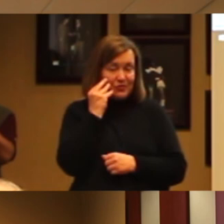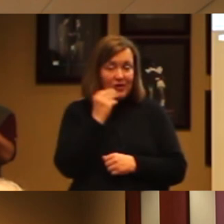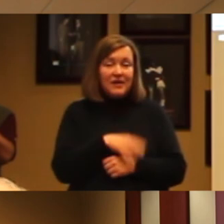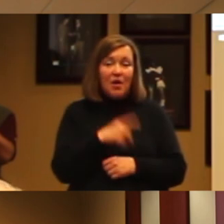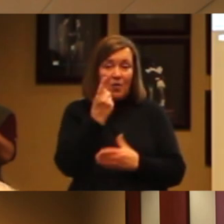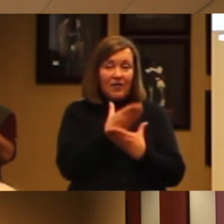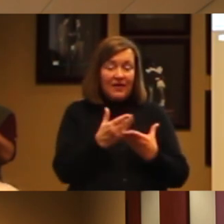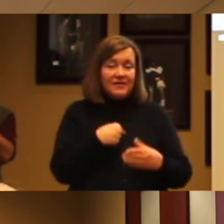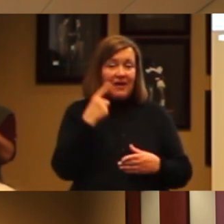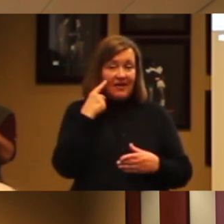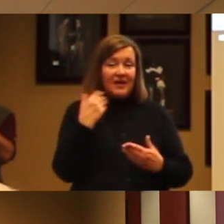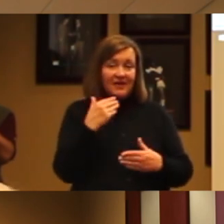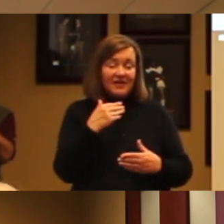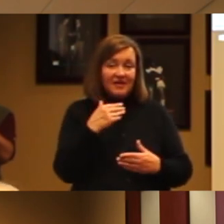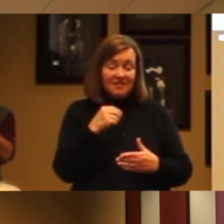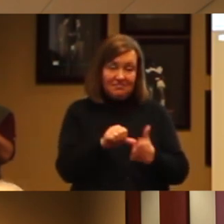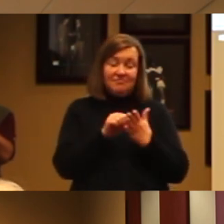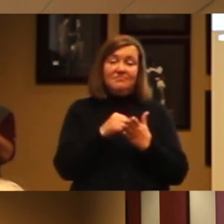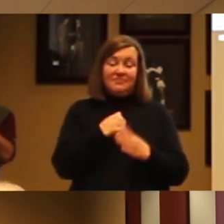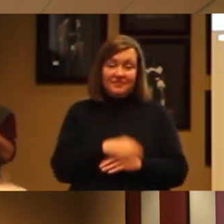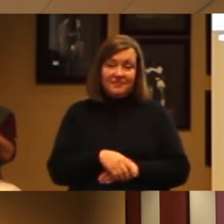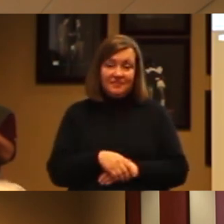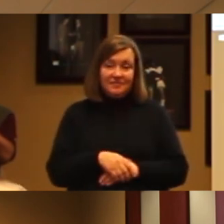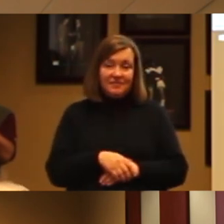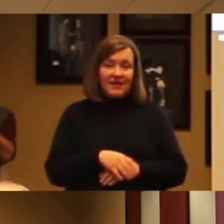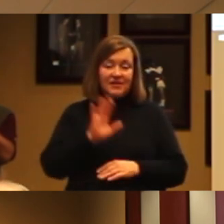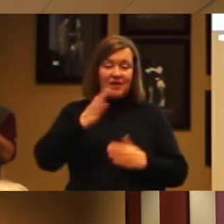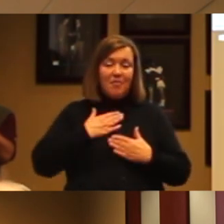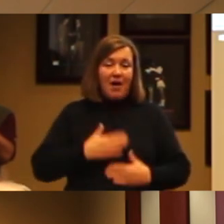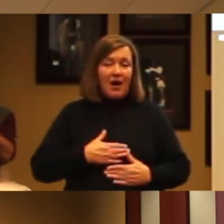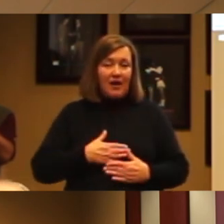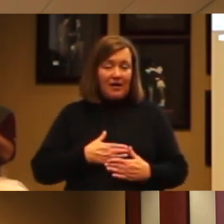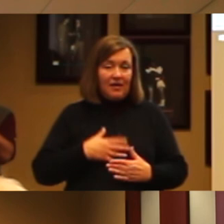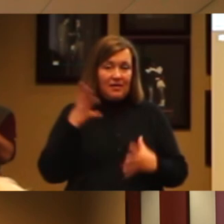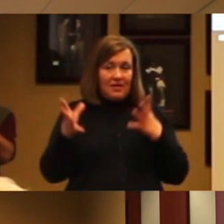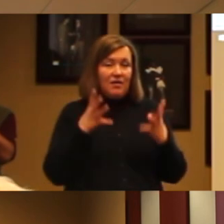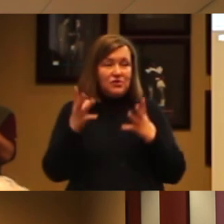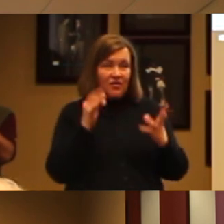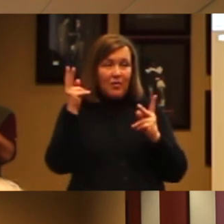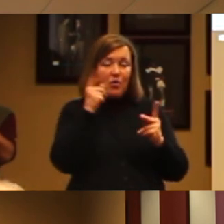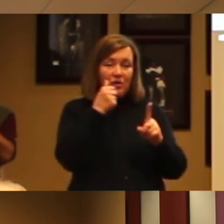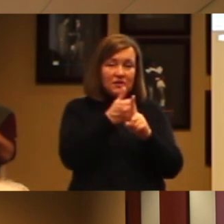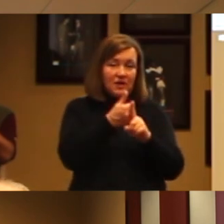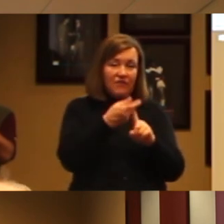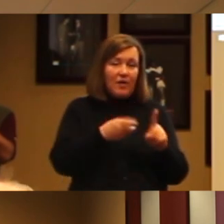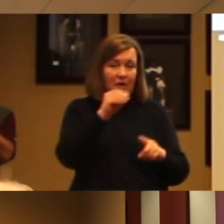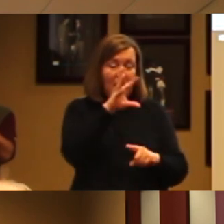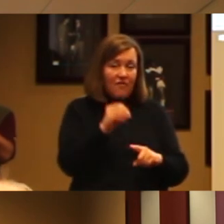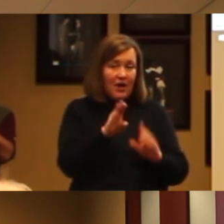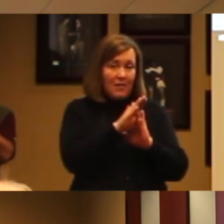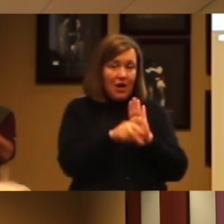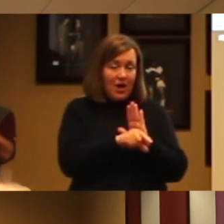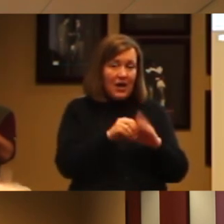that I think is most striking is just the body language of persons of African background